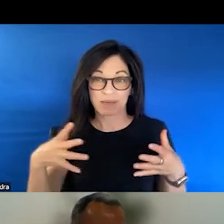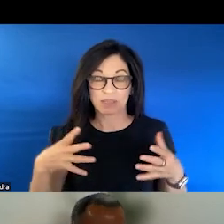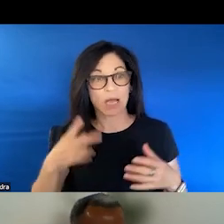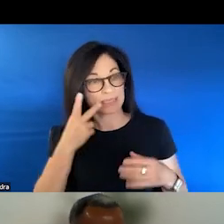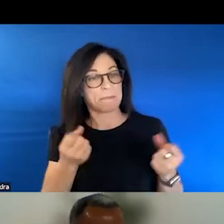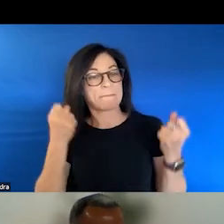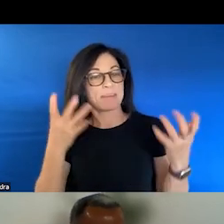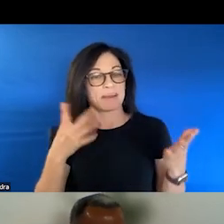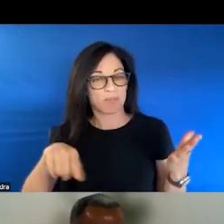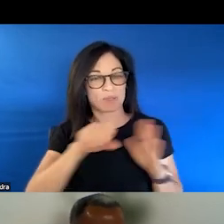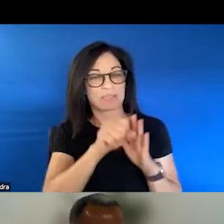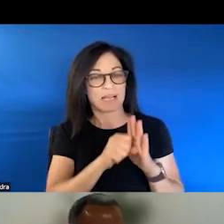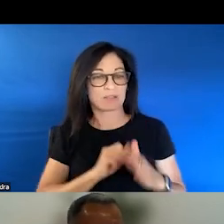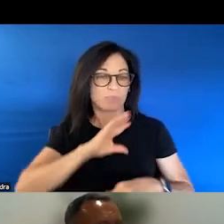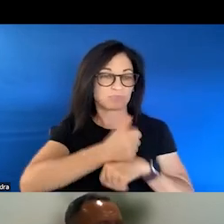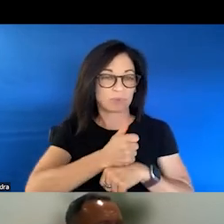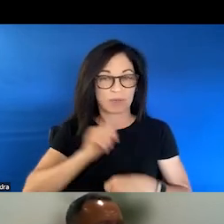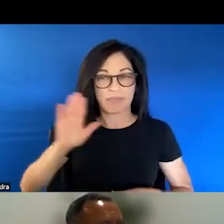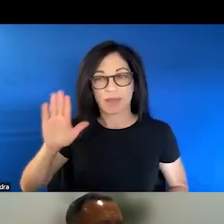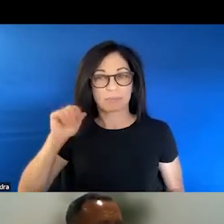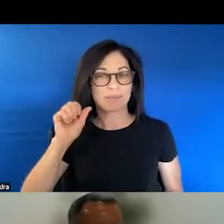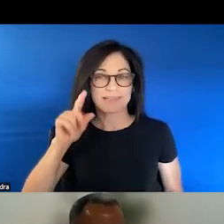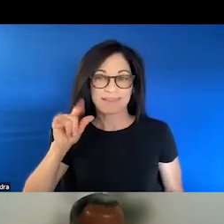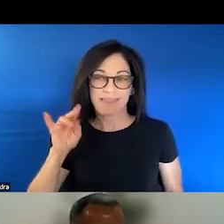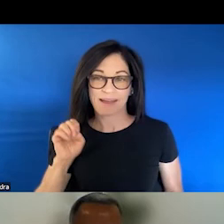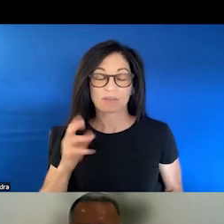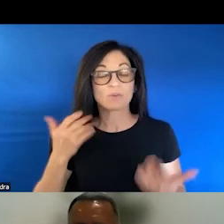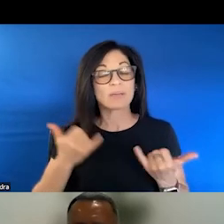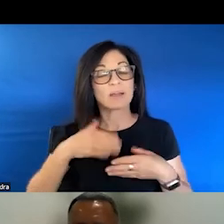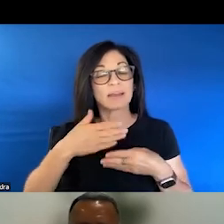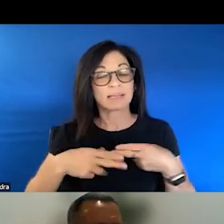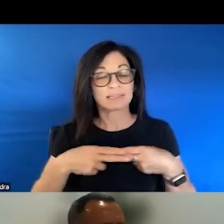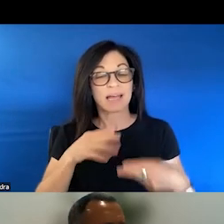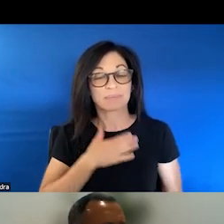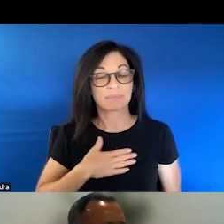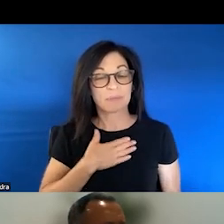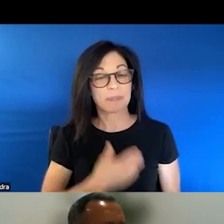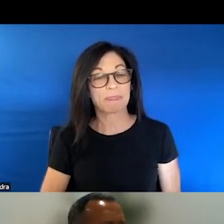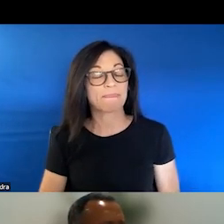implementing that into their baseline. So let's go to the next slide, please.